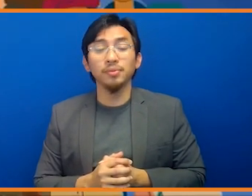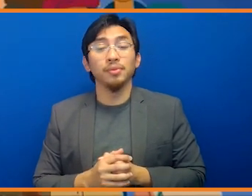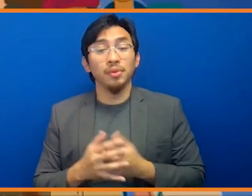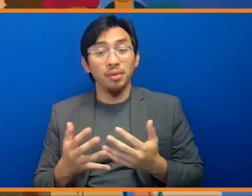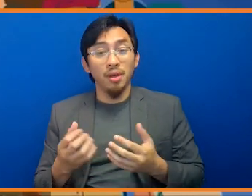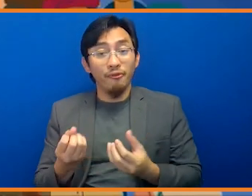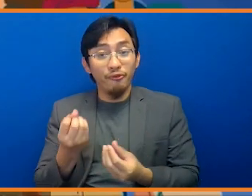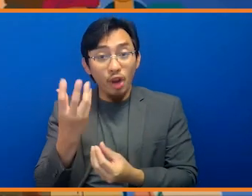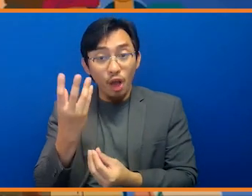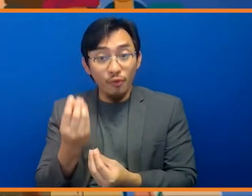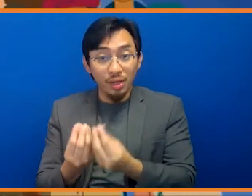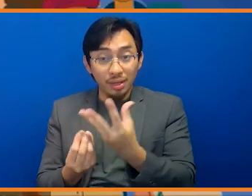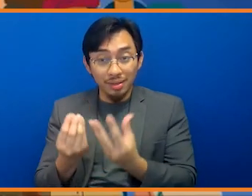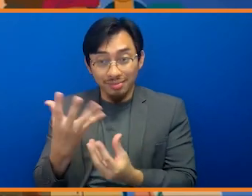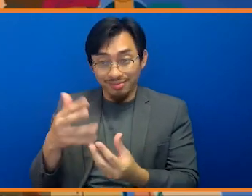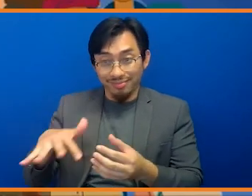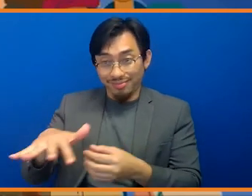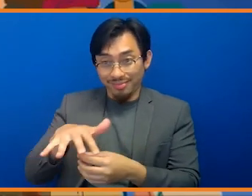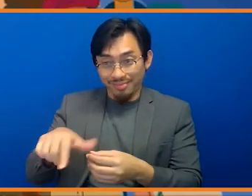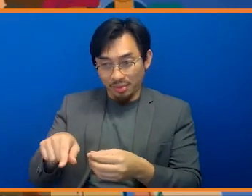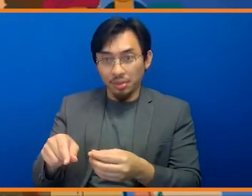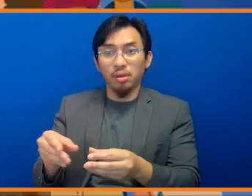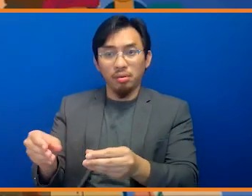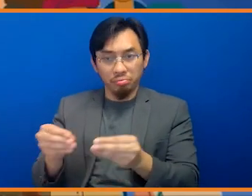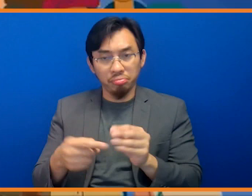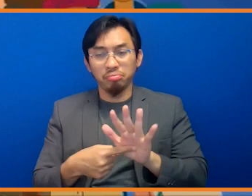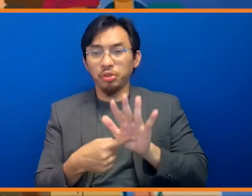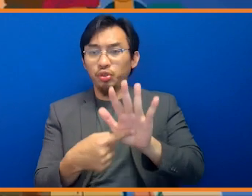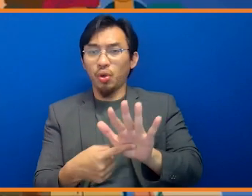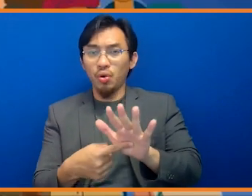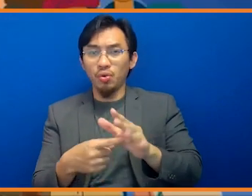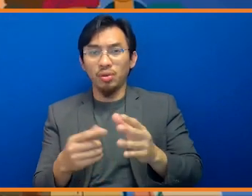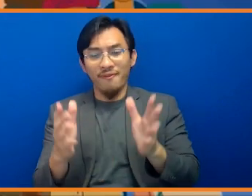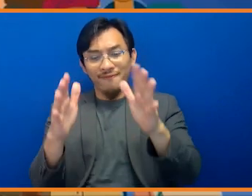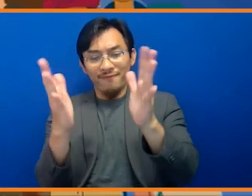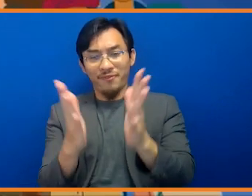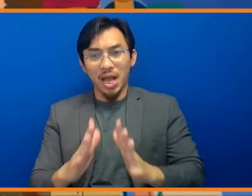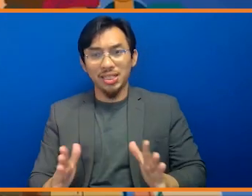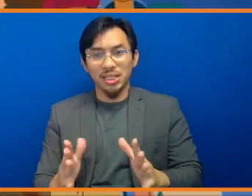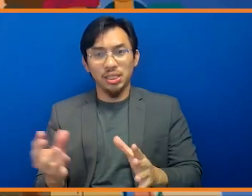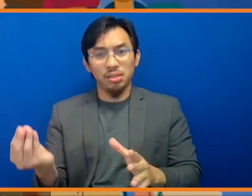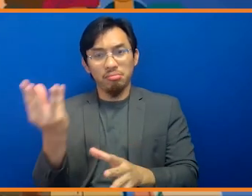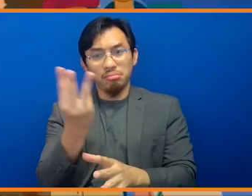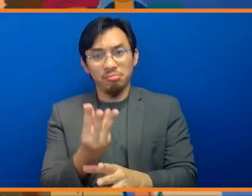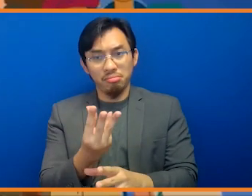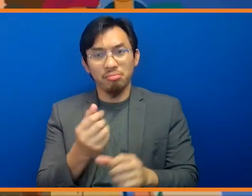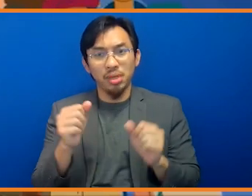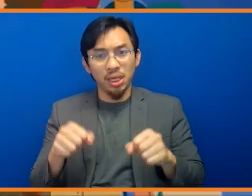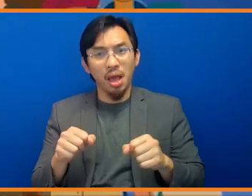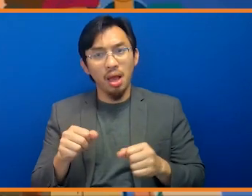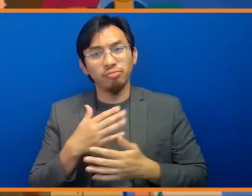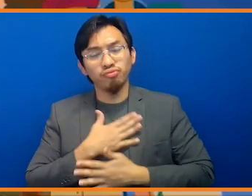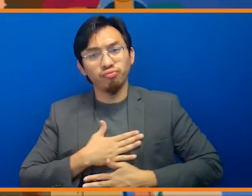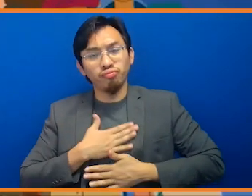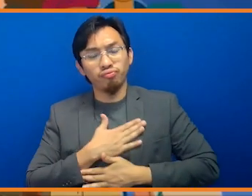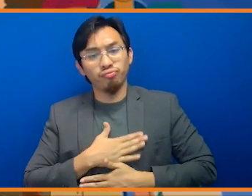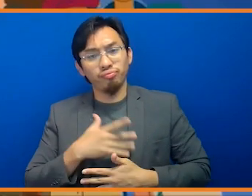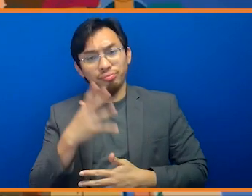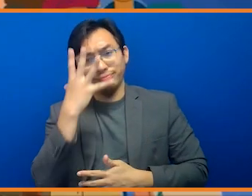Flowers picked from the field and exhibited in vase. We can enjoy their beauty,